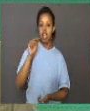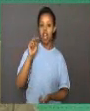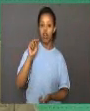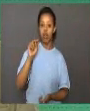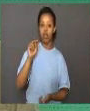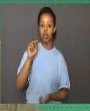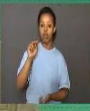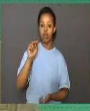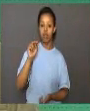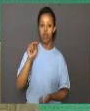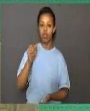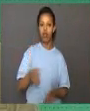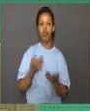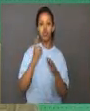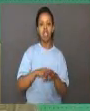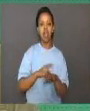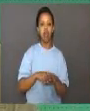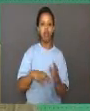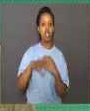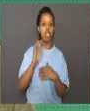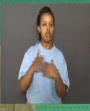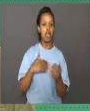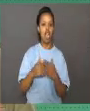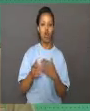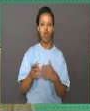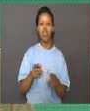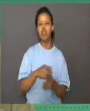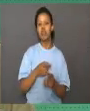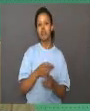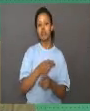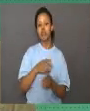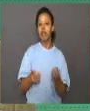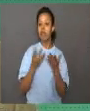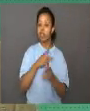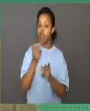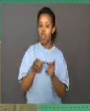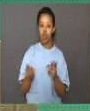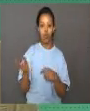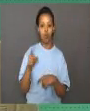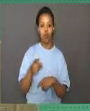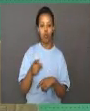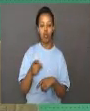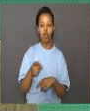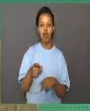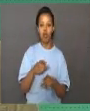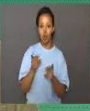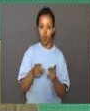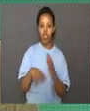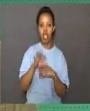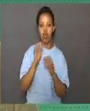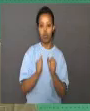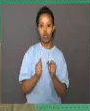Nitrogen is a common element found in many important organic molecules in